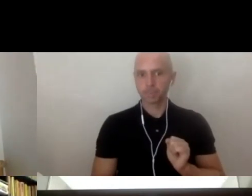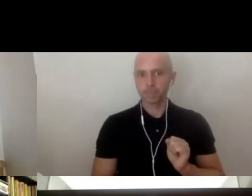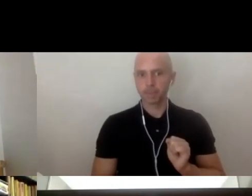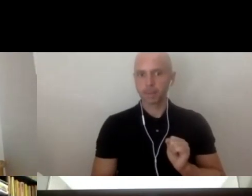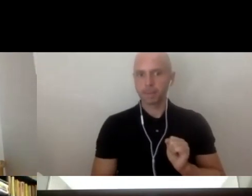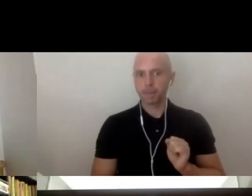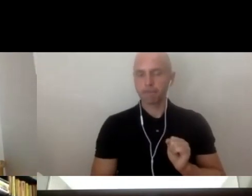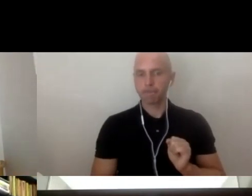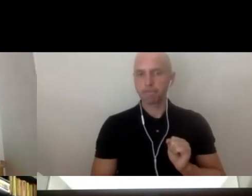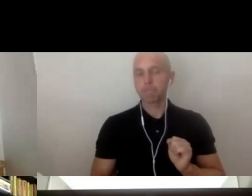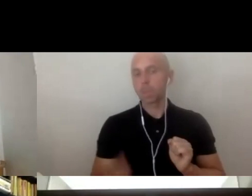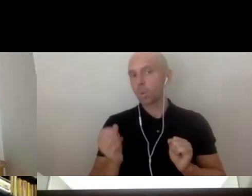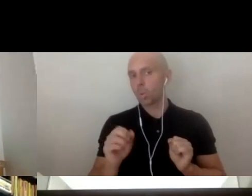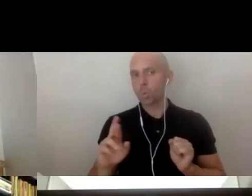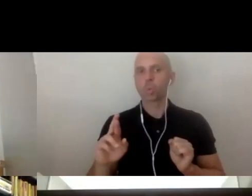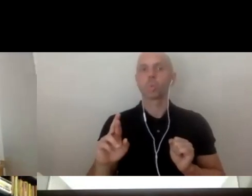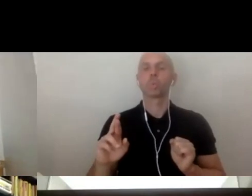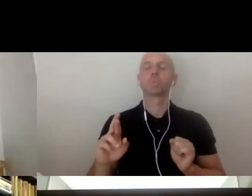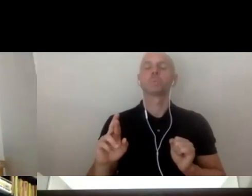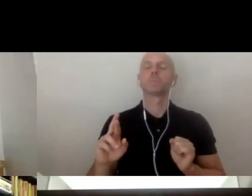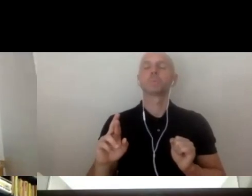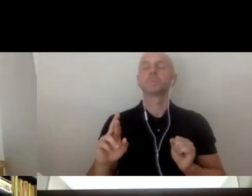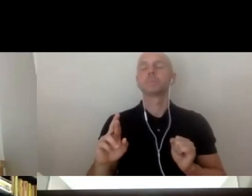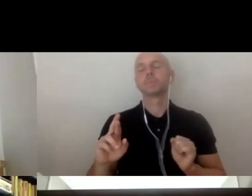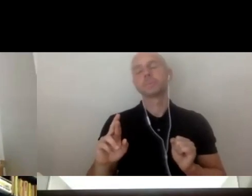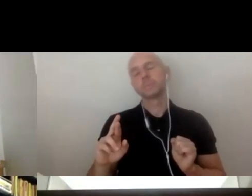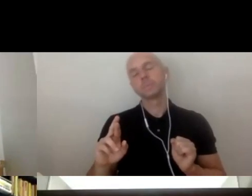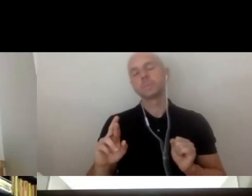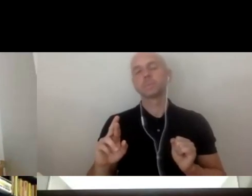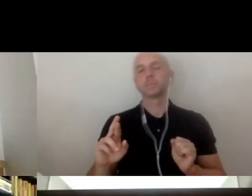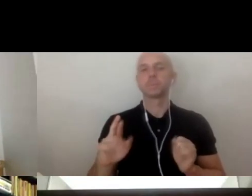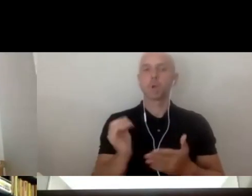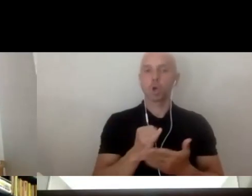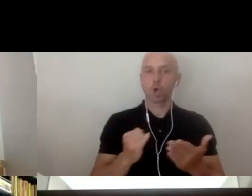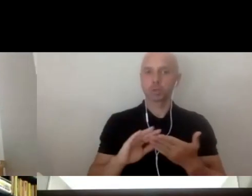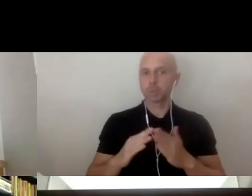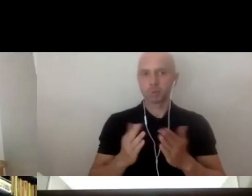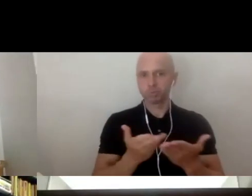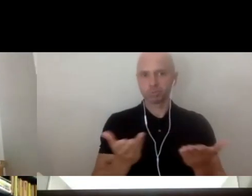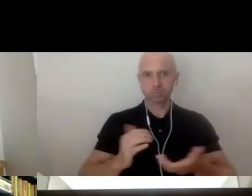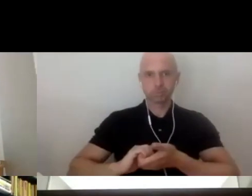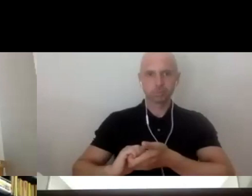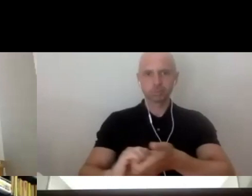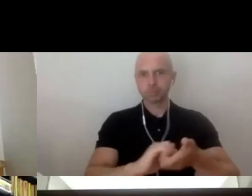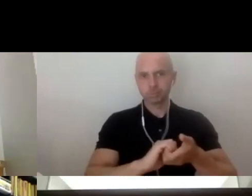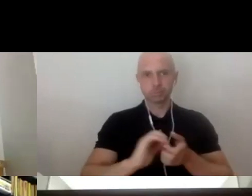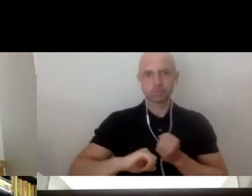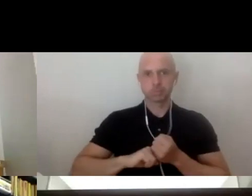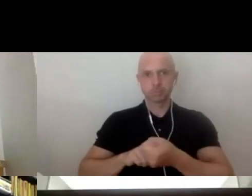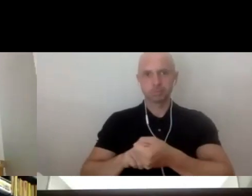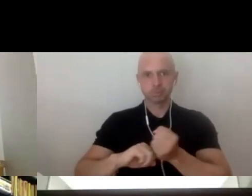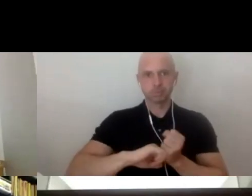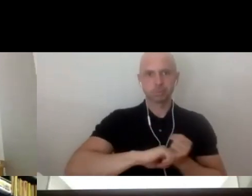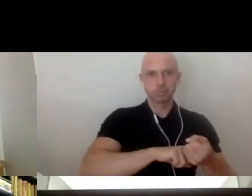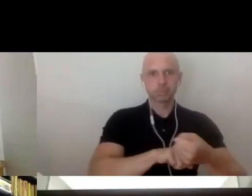other ways that the arts community can sort of help each other in this, because it is about honoring this